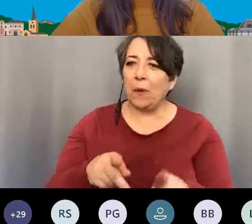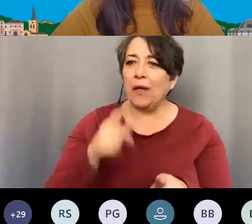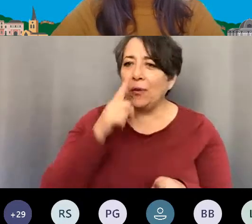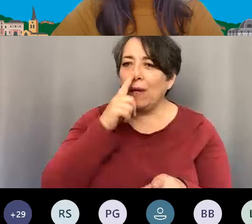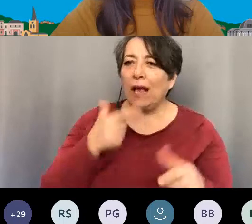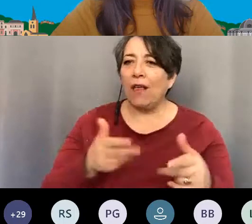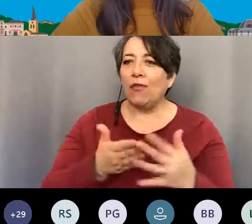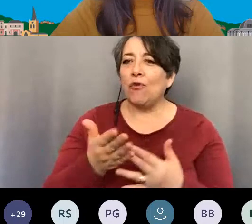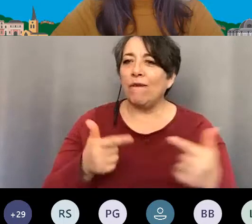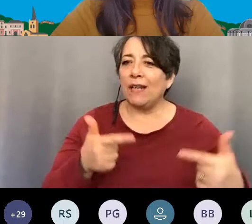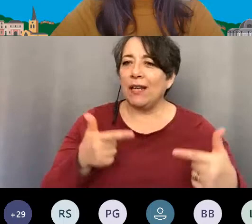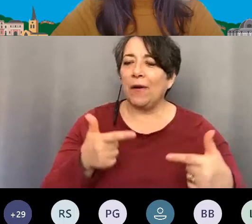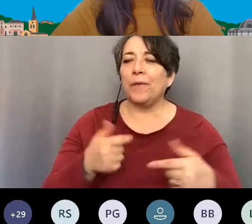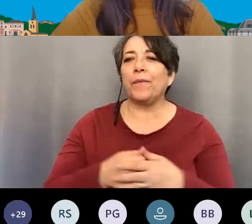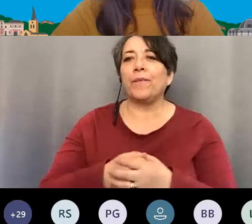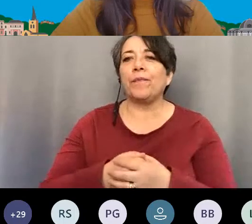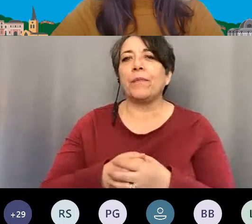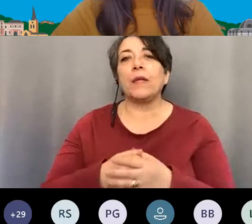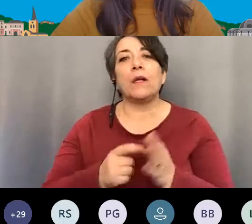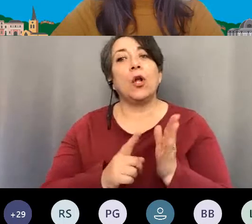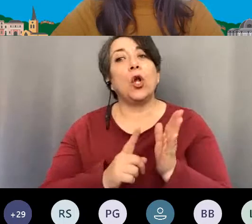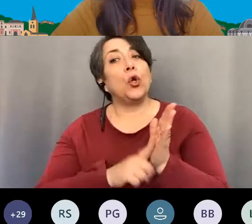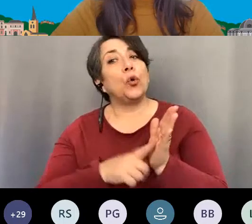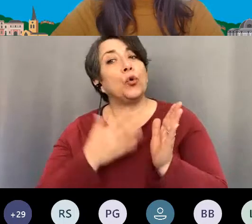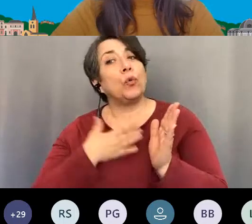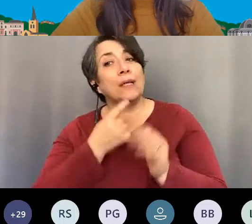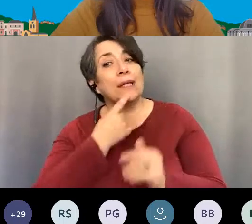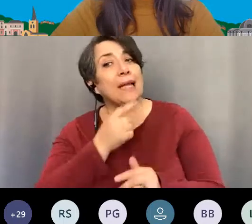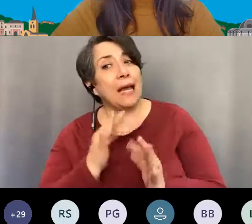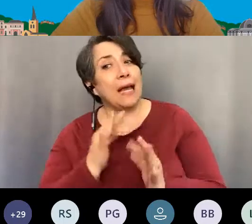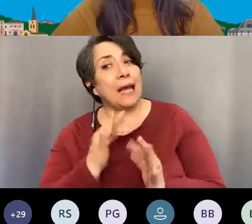video. I don't know if Luke has anything you want to add about that.